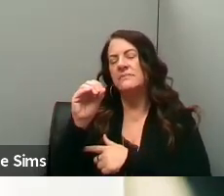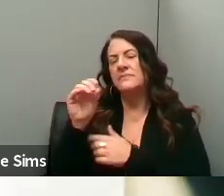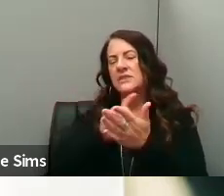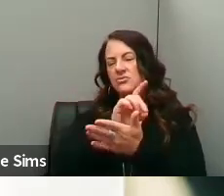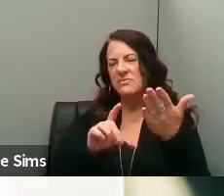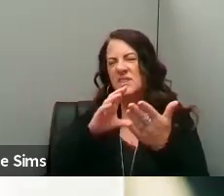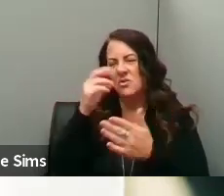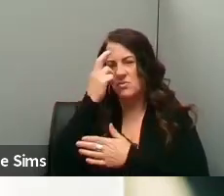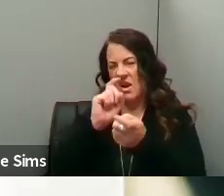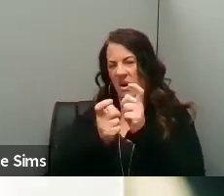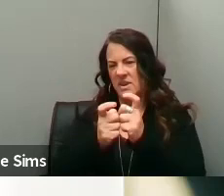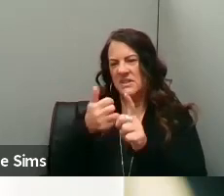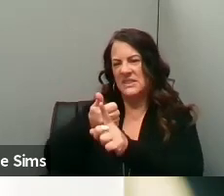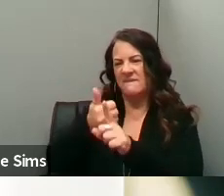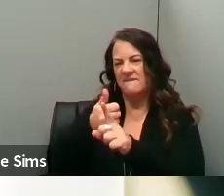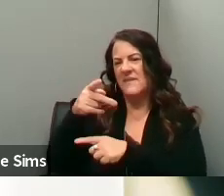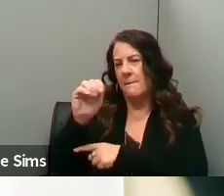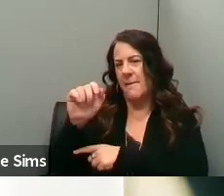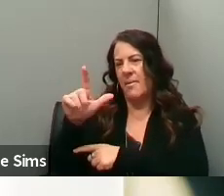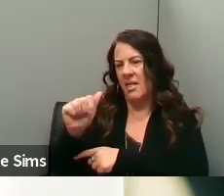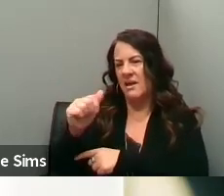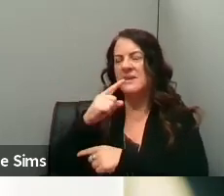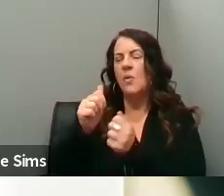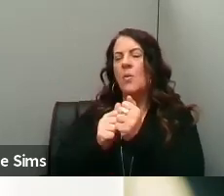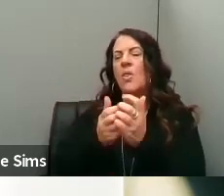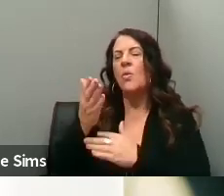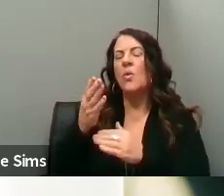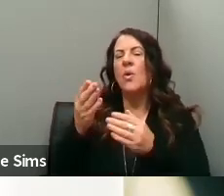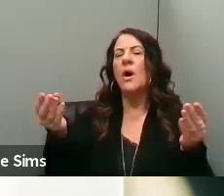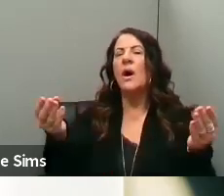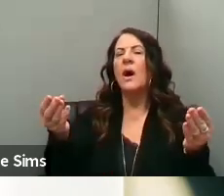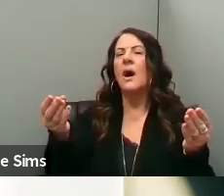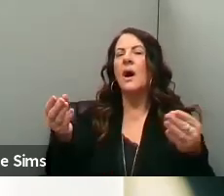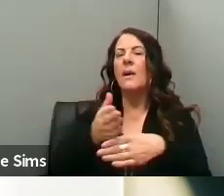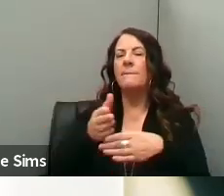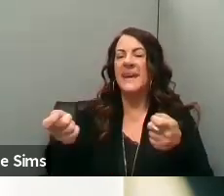accommodations. She is also a mediator with the California Department of Fair Employment and Housing.